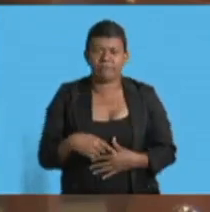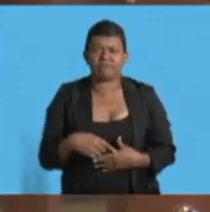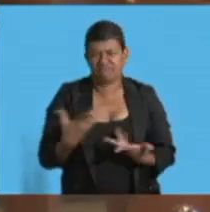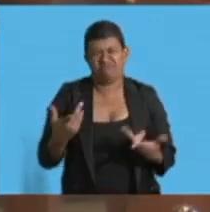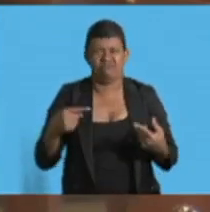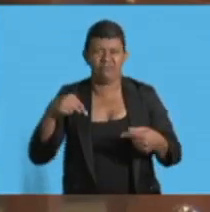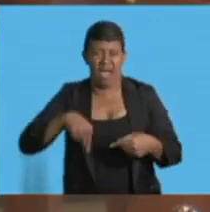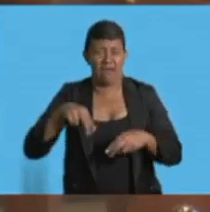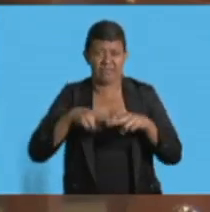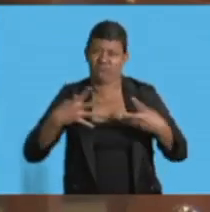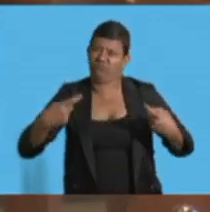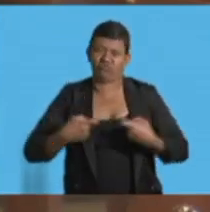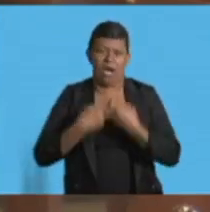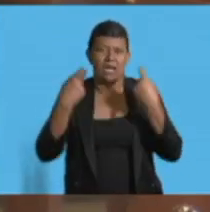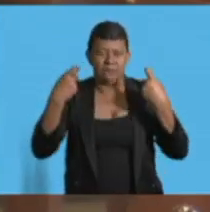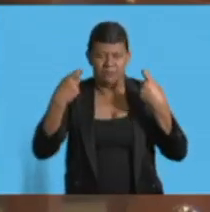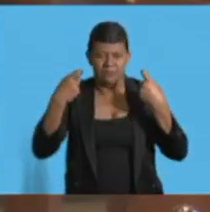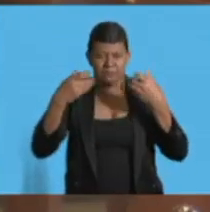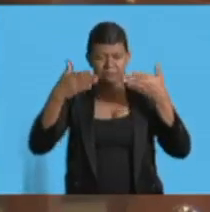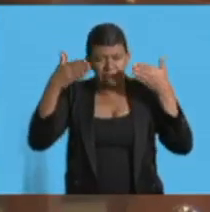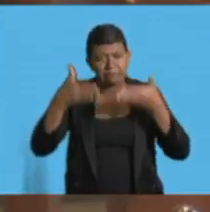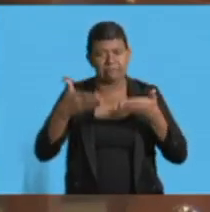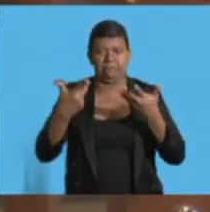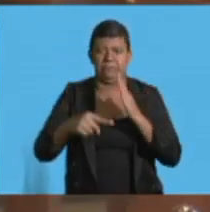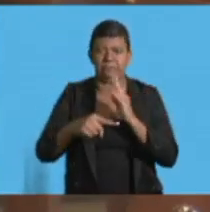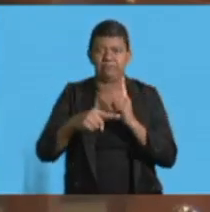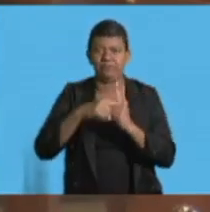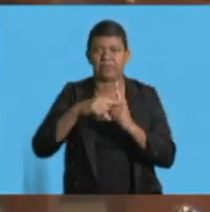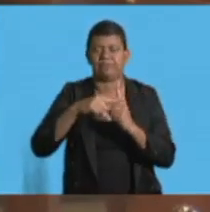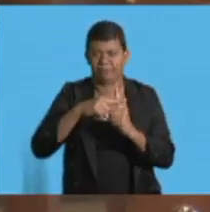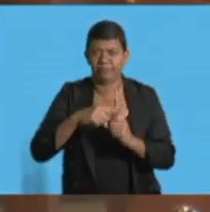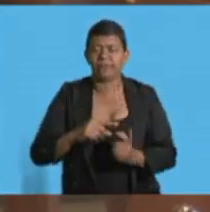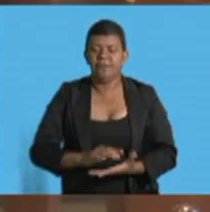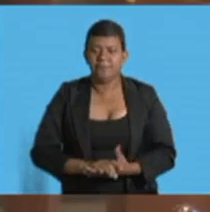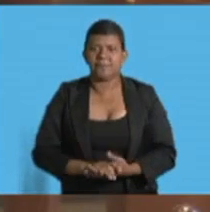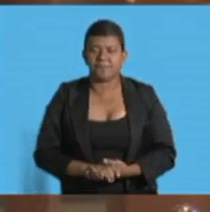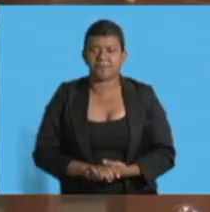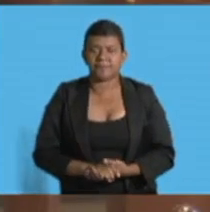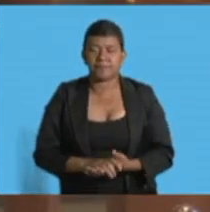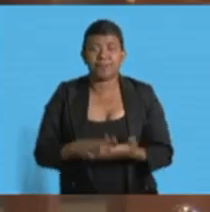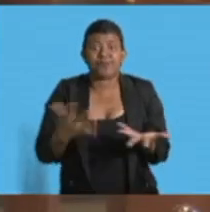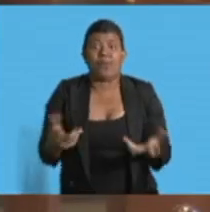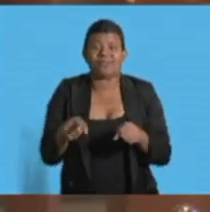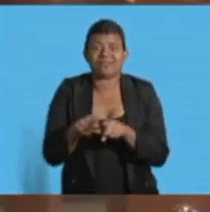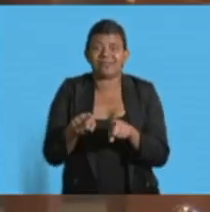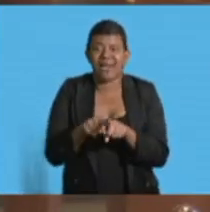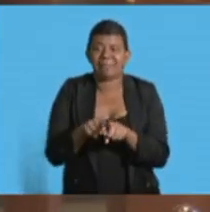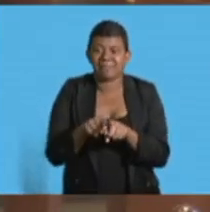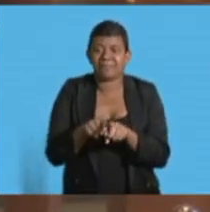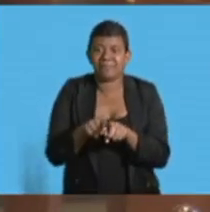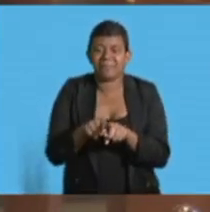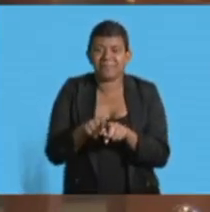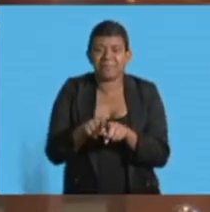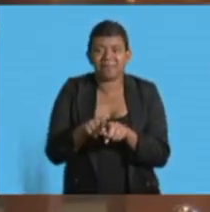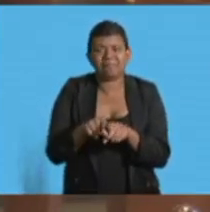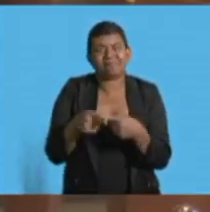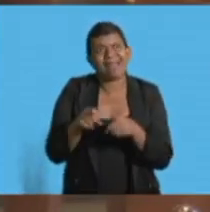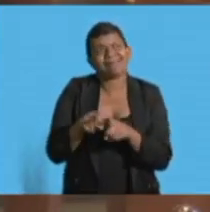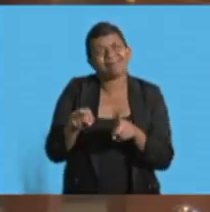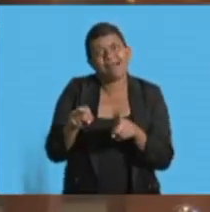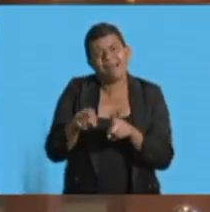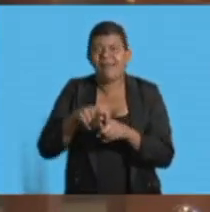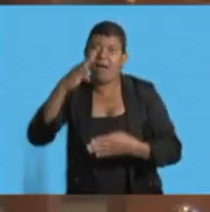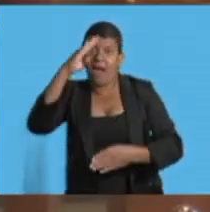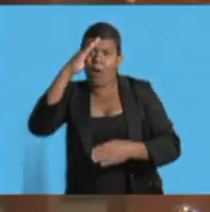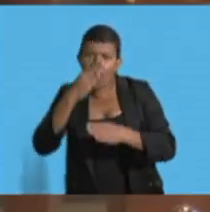essence to which is basically planting hope once again into all the Fiji families. The Holy